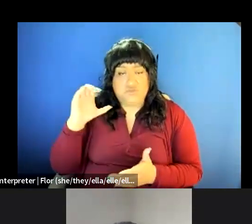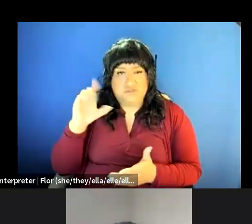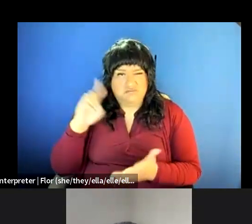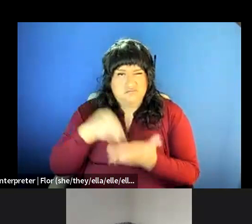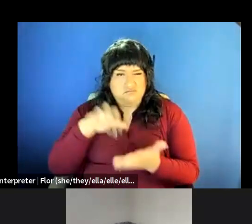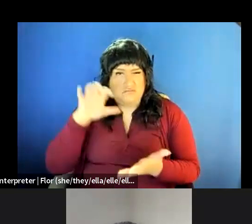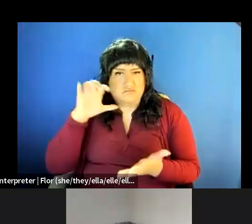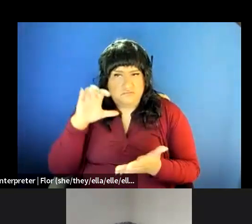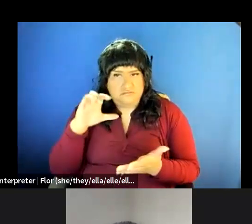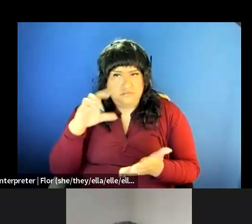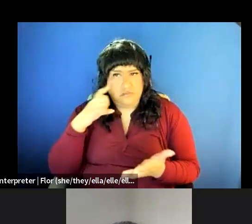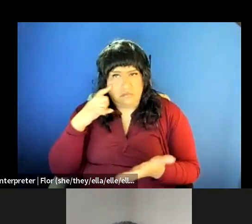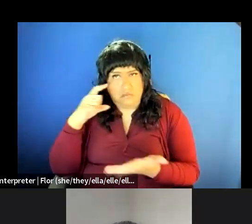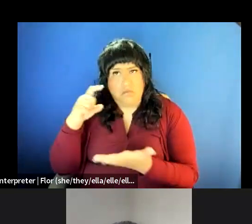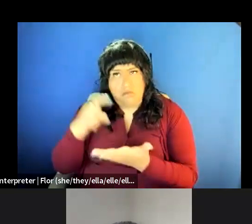a good